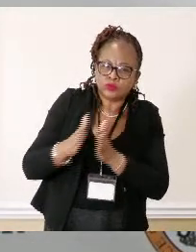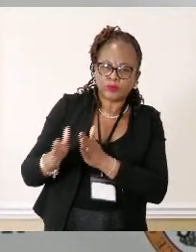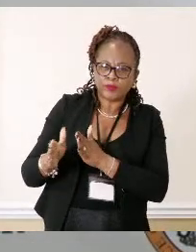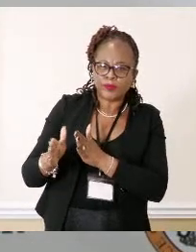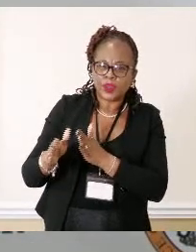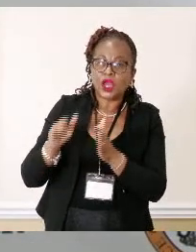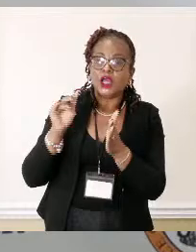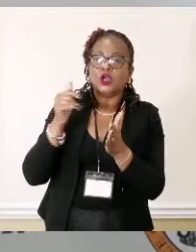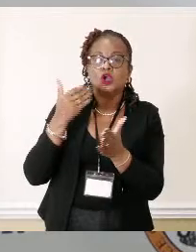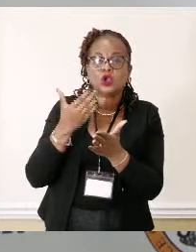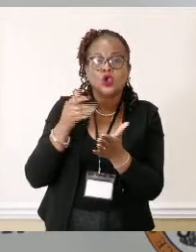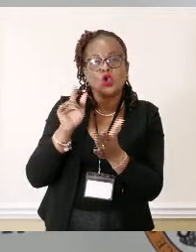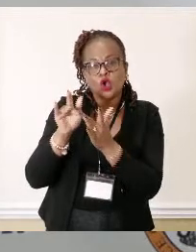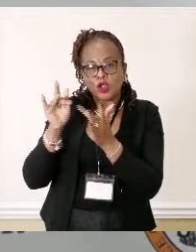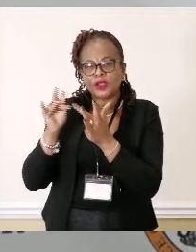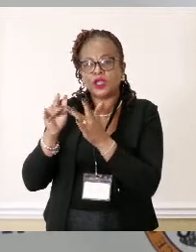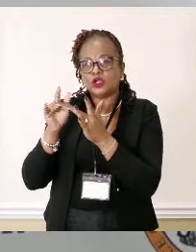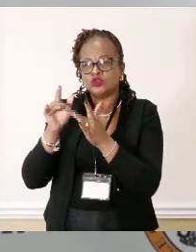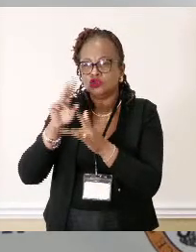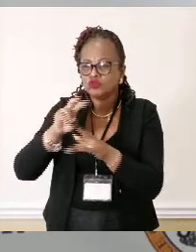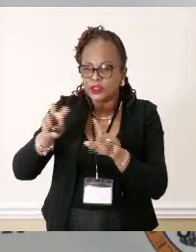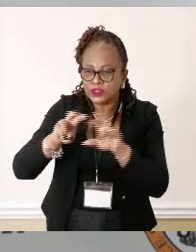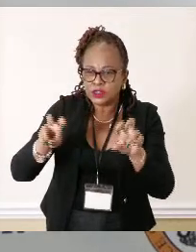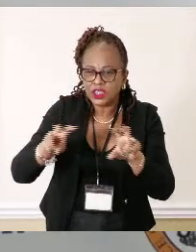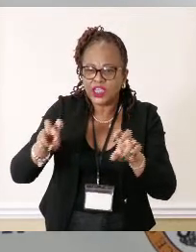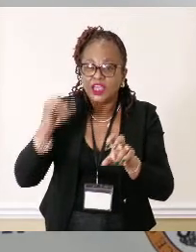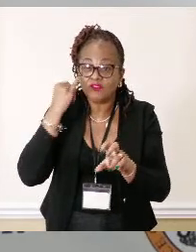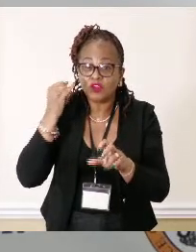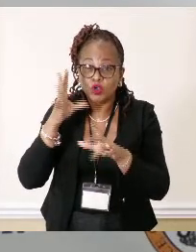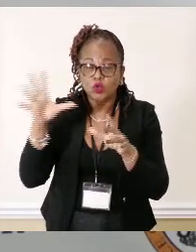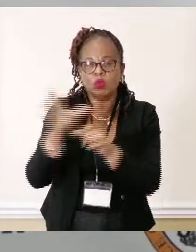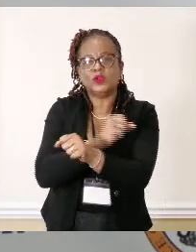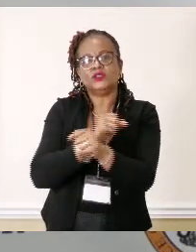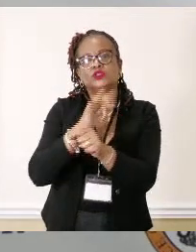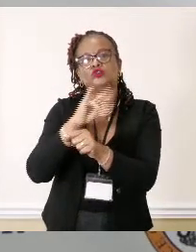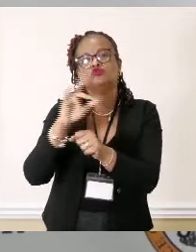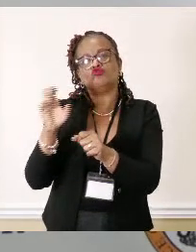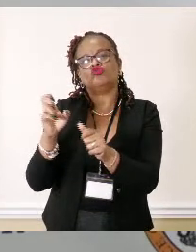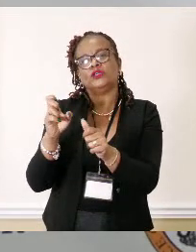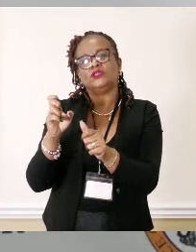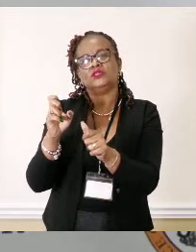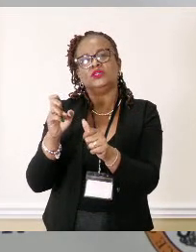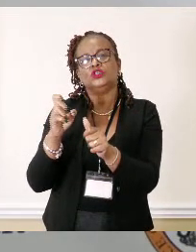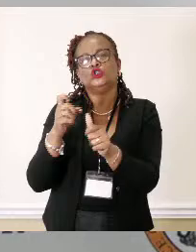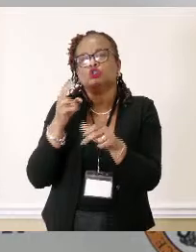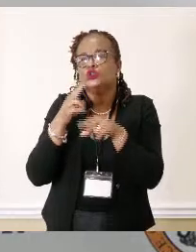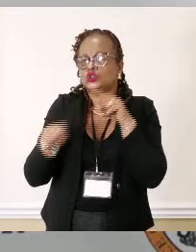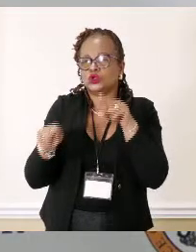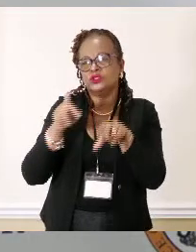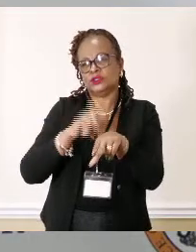contact tracing if we are going to win this race in the shortest period of time.